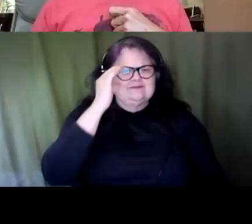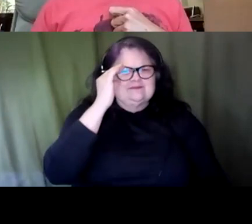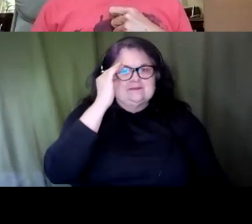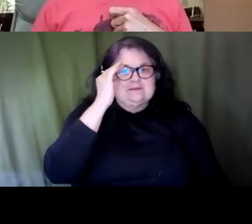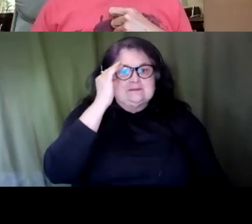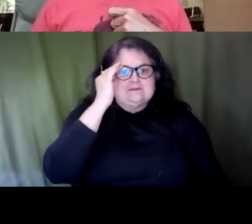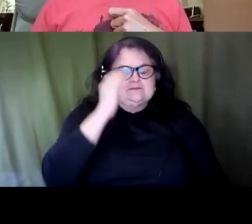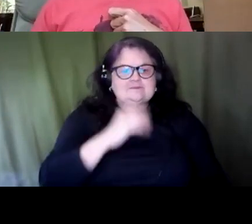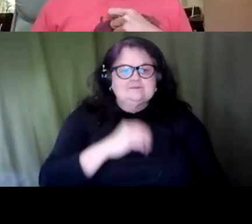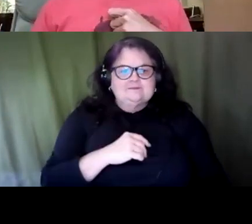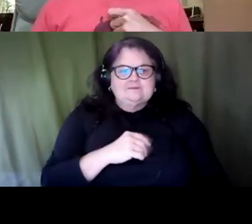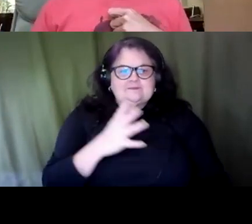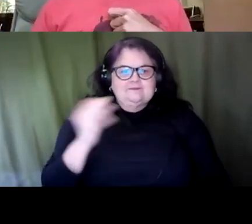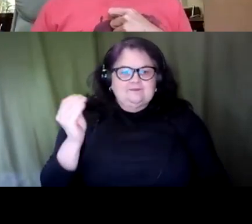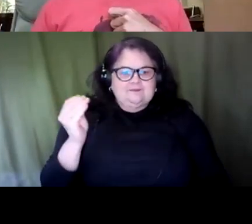And